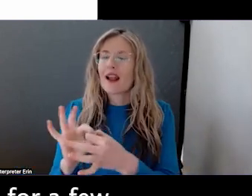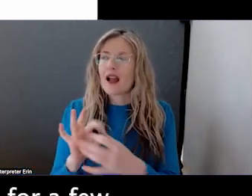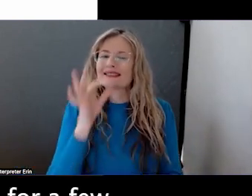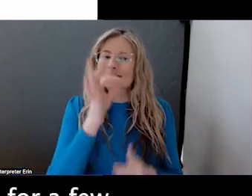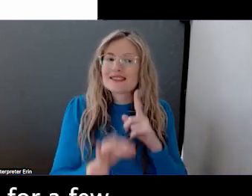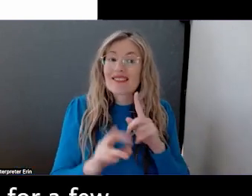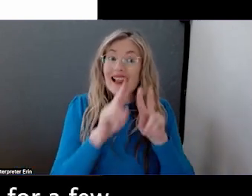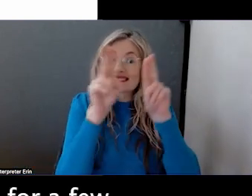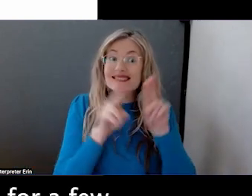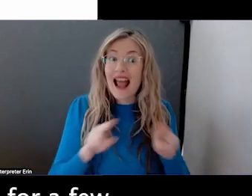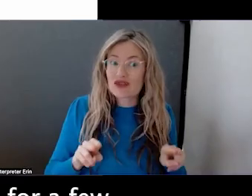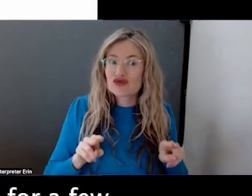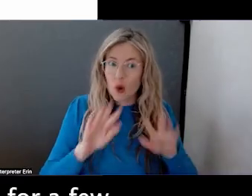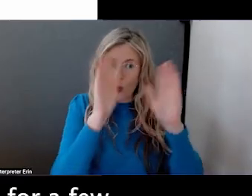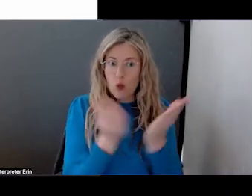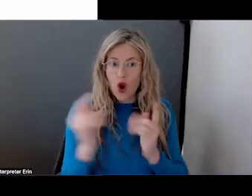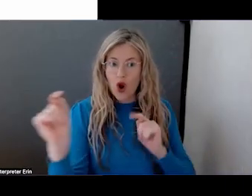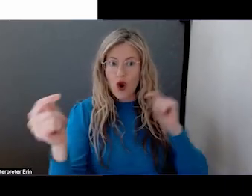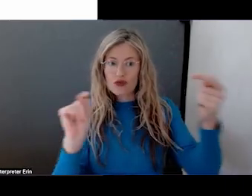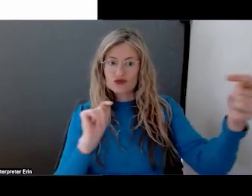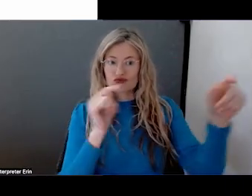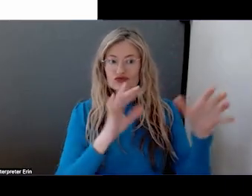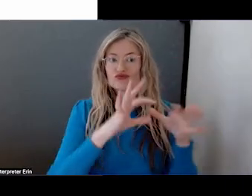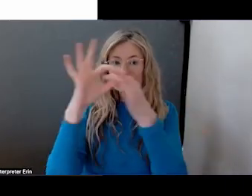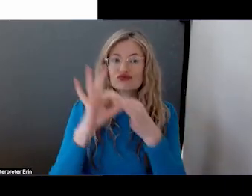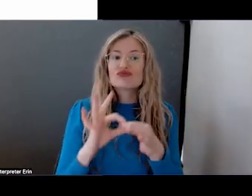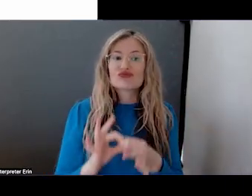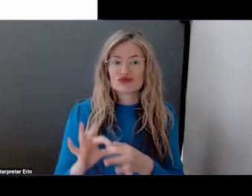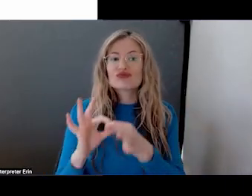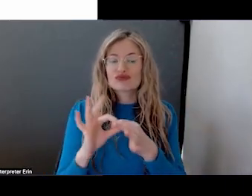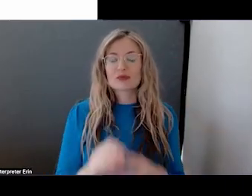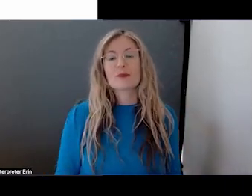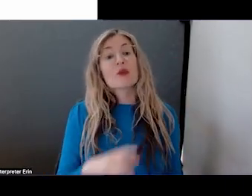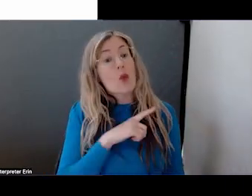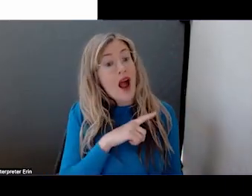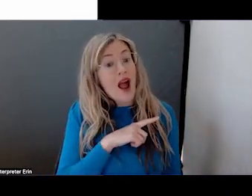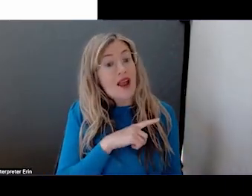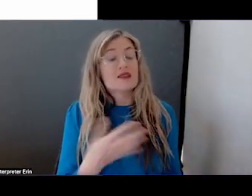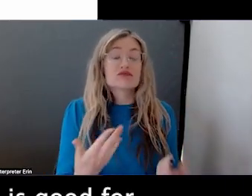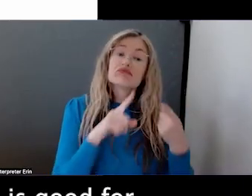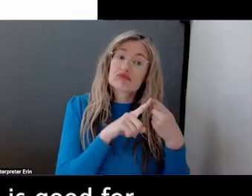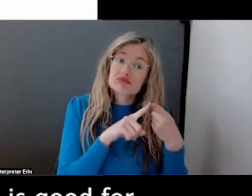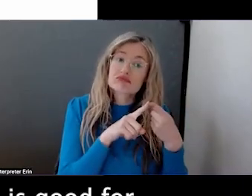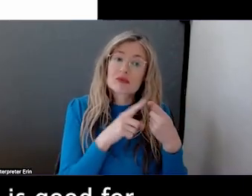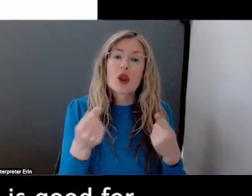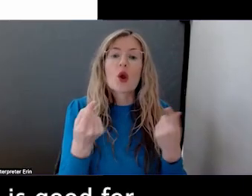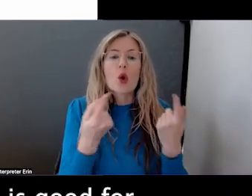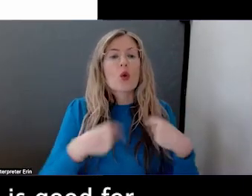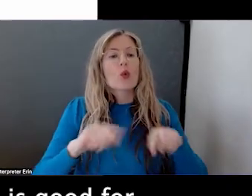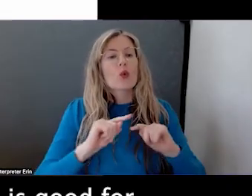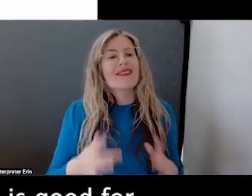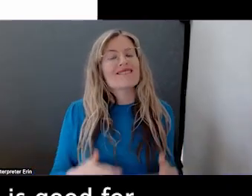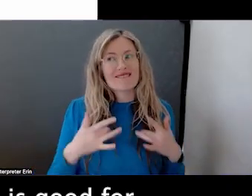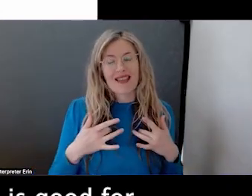collaborations, because a couple of reasons really. One is we think understanding and experiencing other